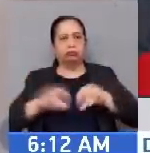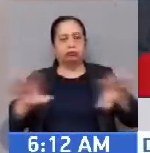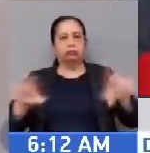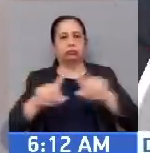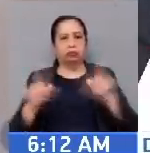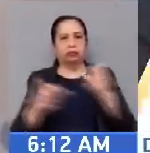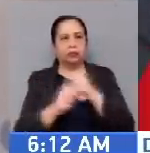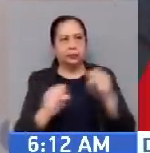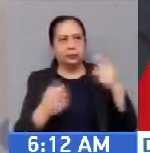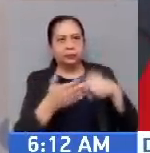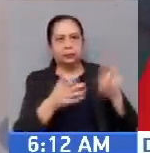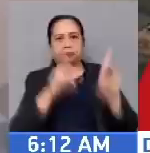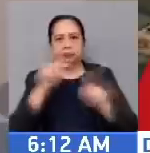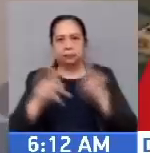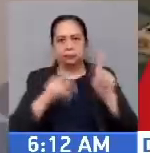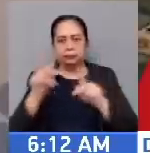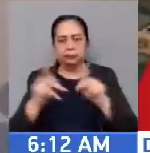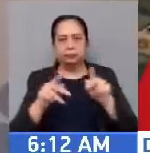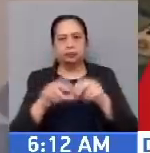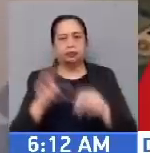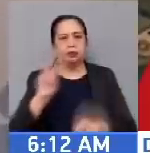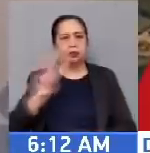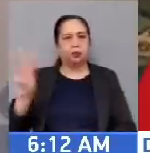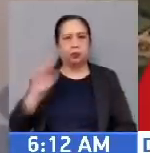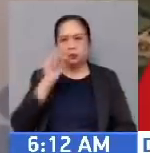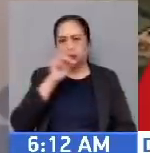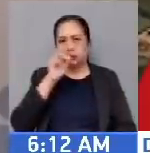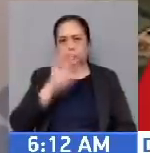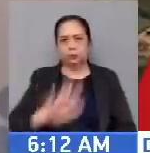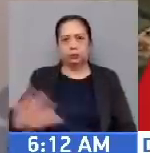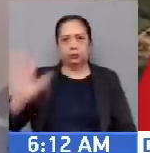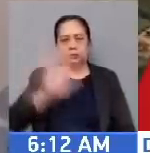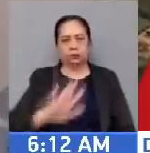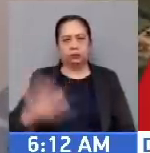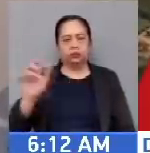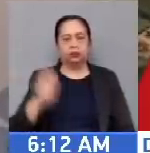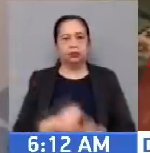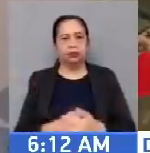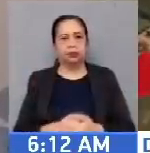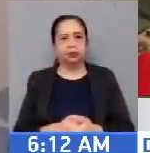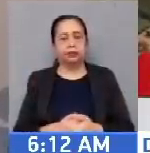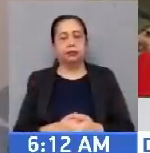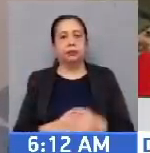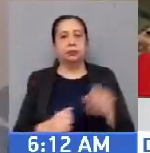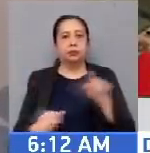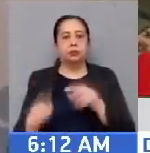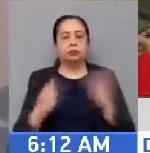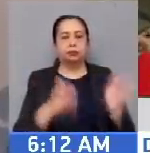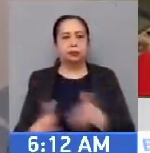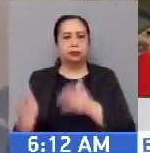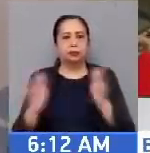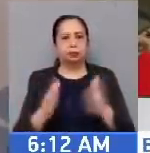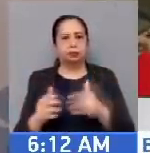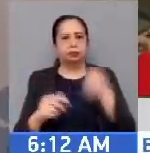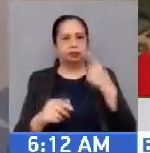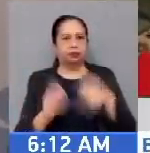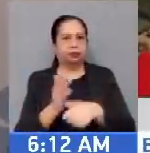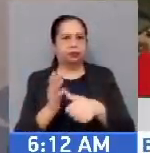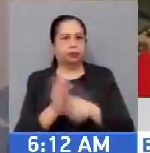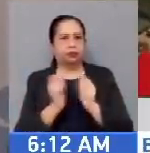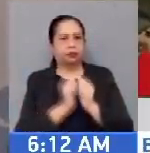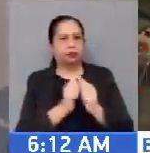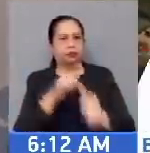people in Western Visayas. Good morning. Actually, before pa January 9, we've been preparing for the election together with the PNP in the